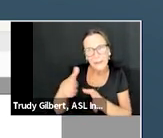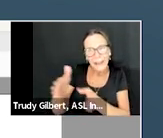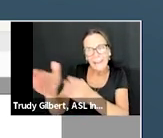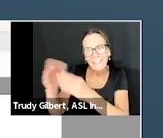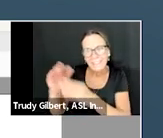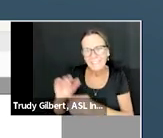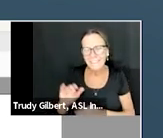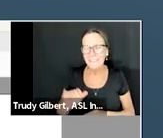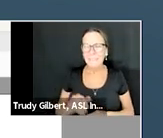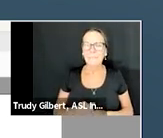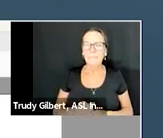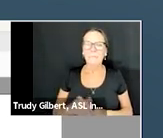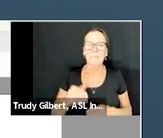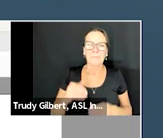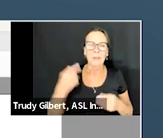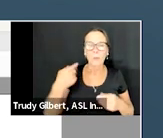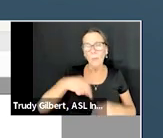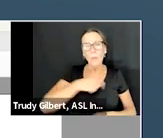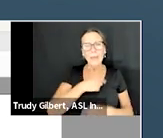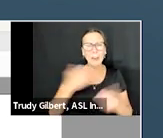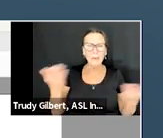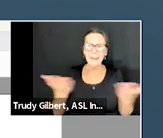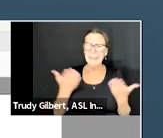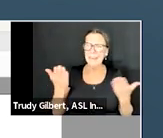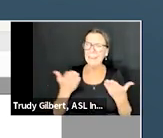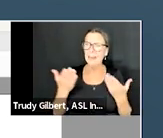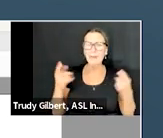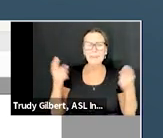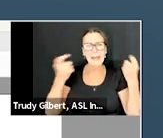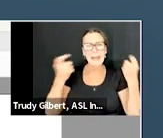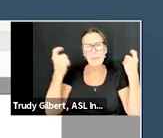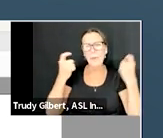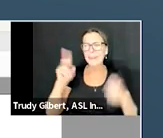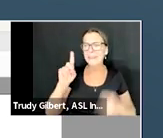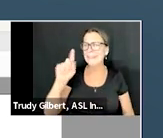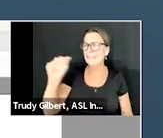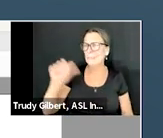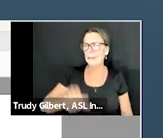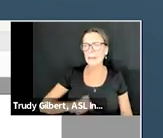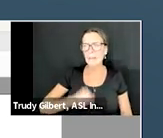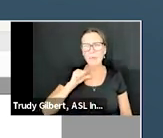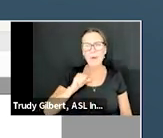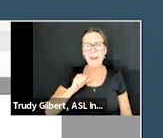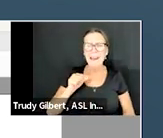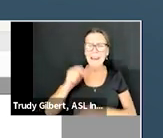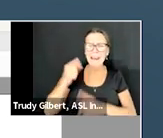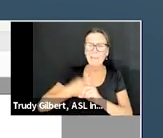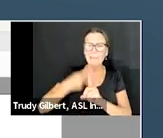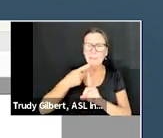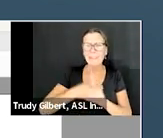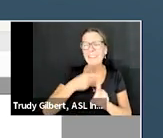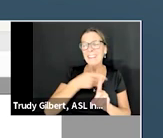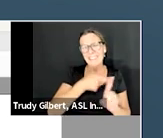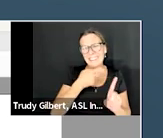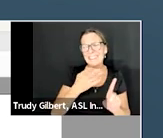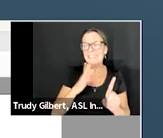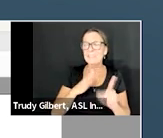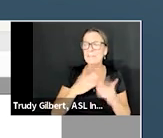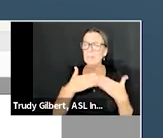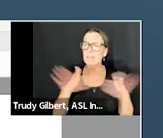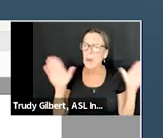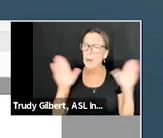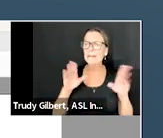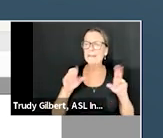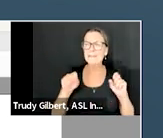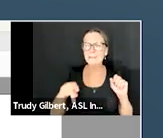because we're here celebrating Disability Pride Month, these are also spaces that talk about equity and civil rights. These are public spaces,